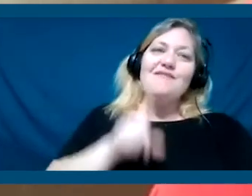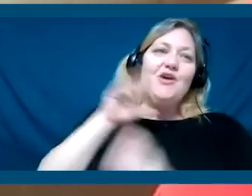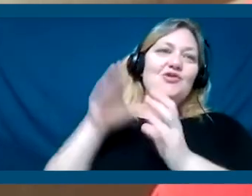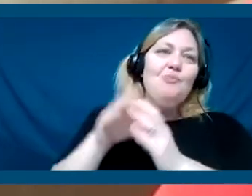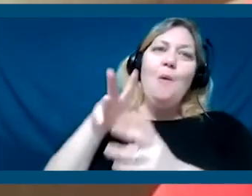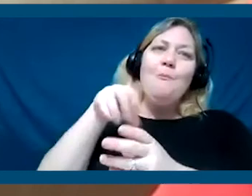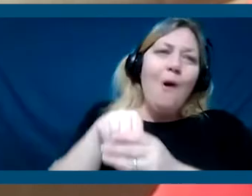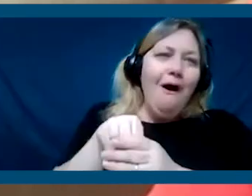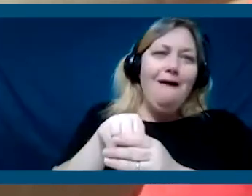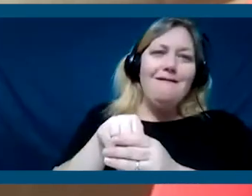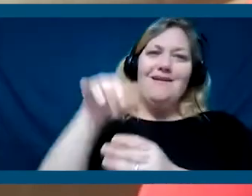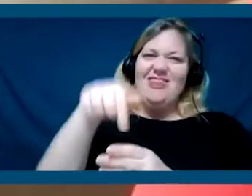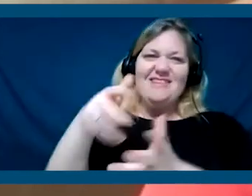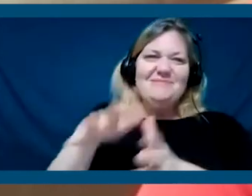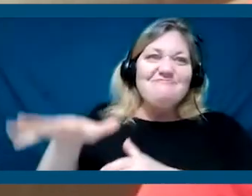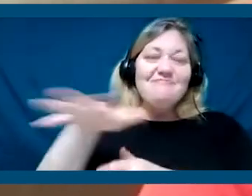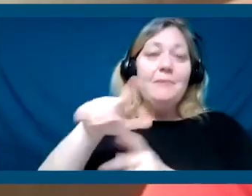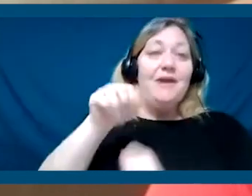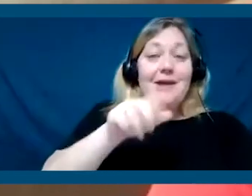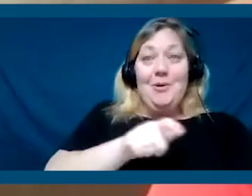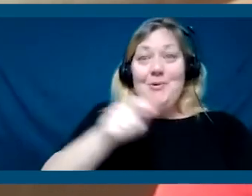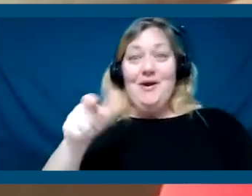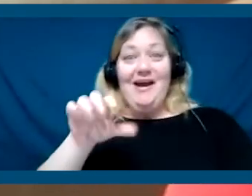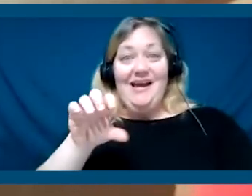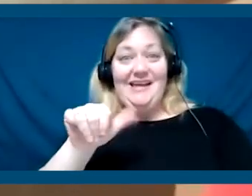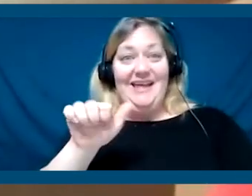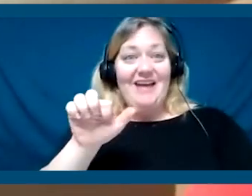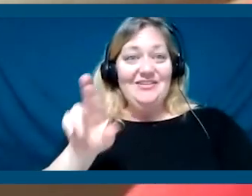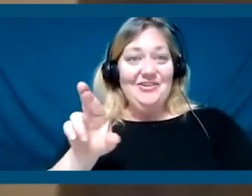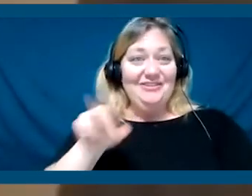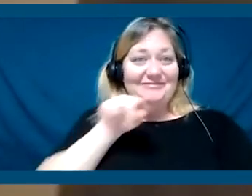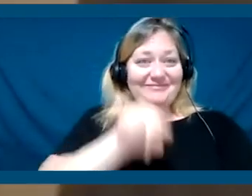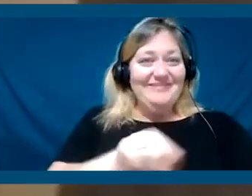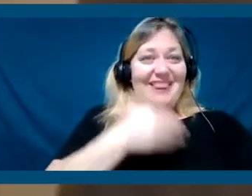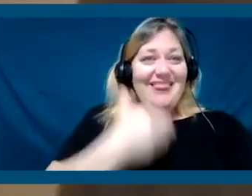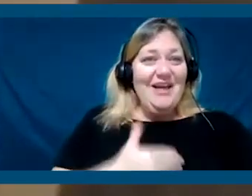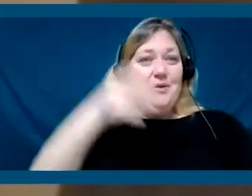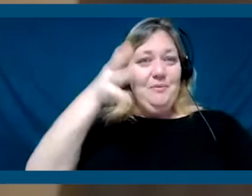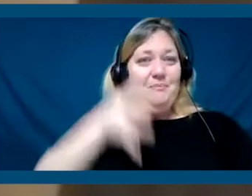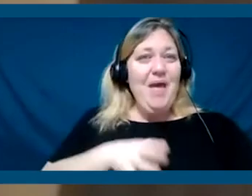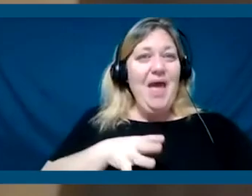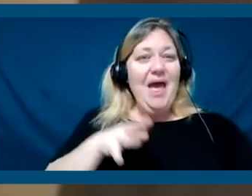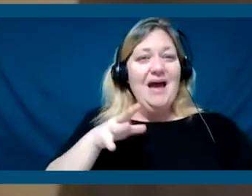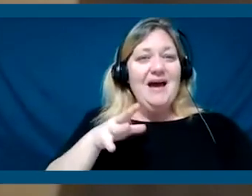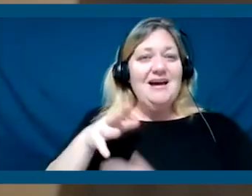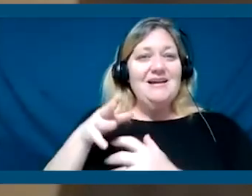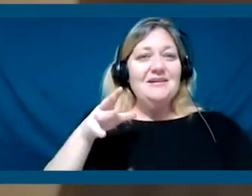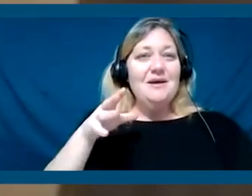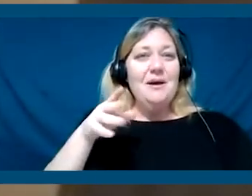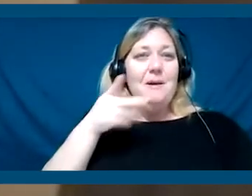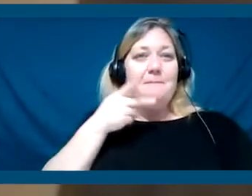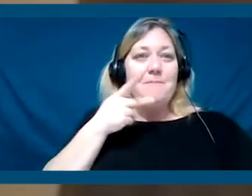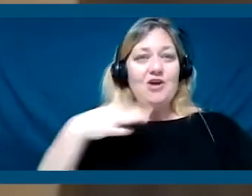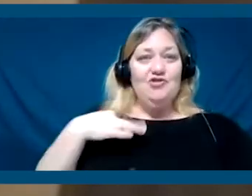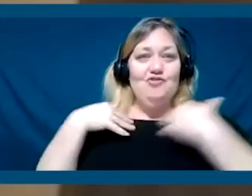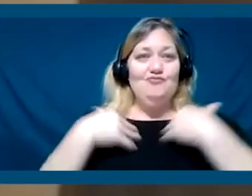part of this, but I will now turn it over to Yasser. Thank you, Ada. And actually, before I close, I'd like